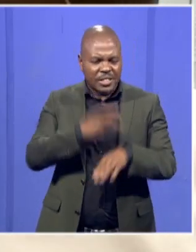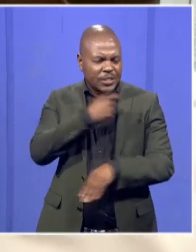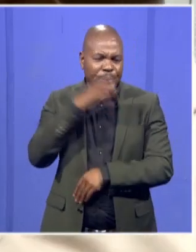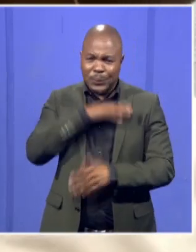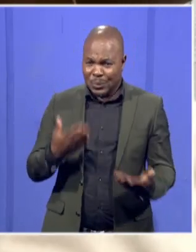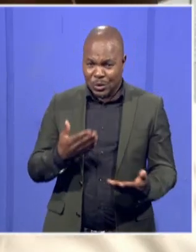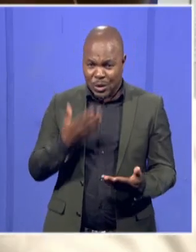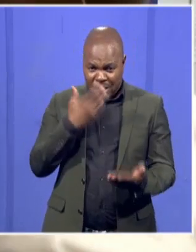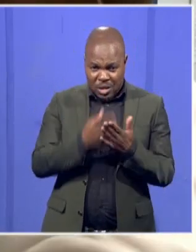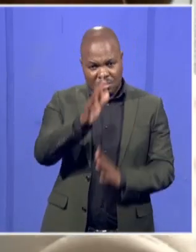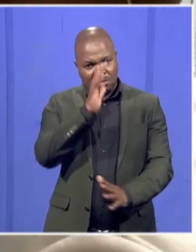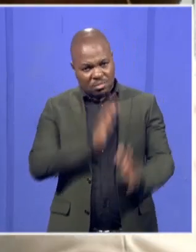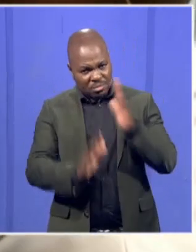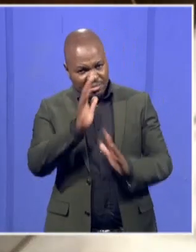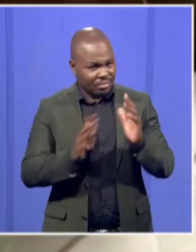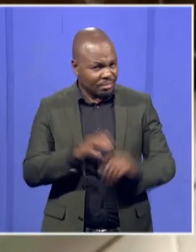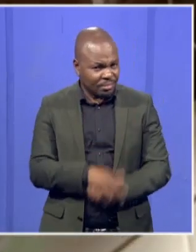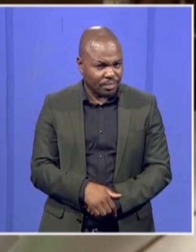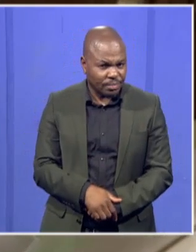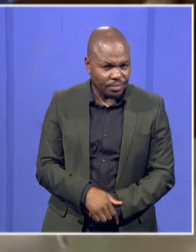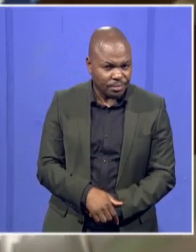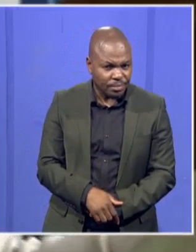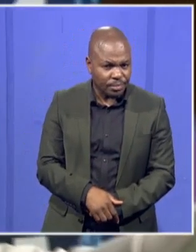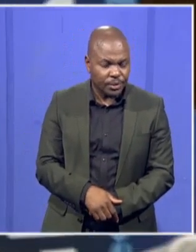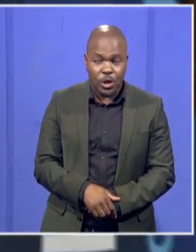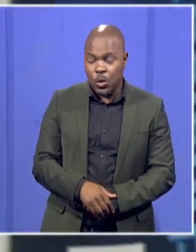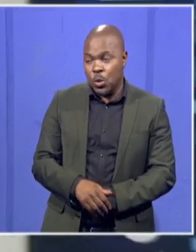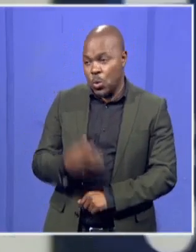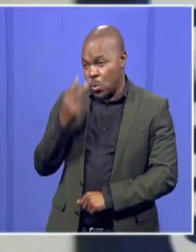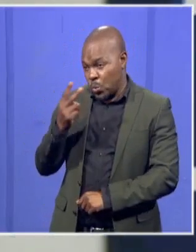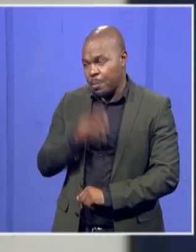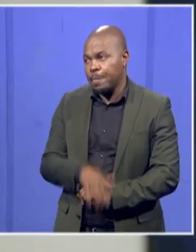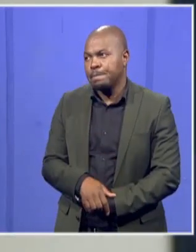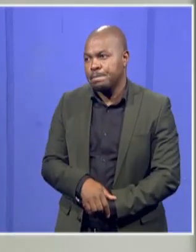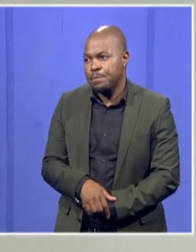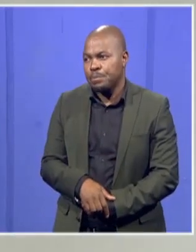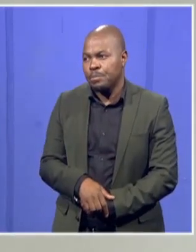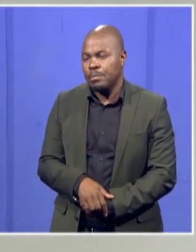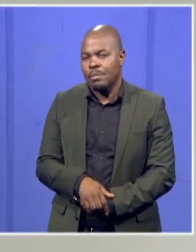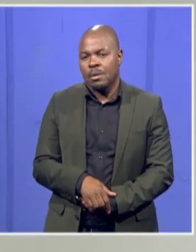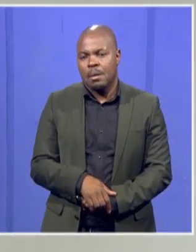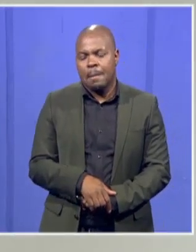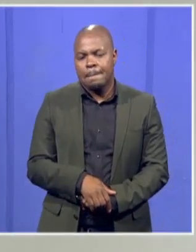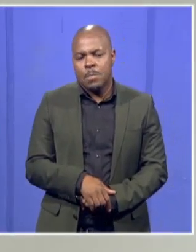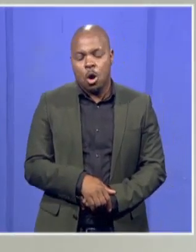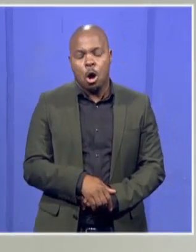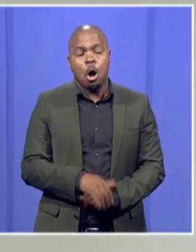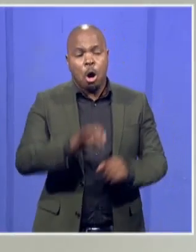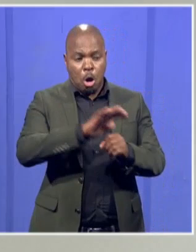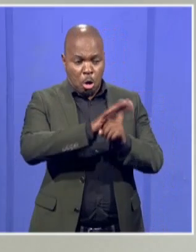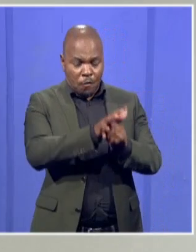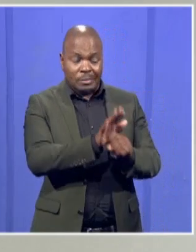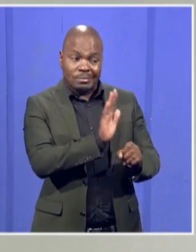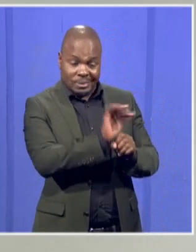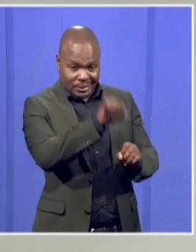just take up to speak. Look, besides COVID, in the country